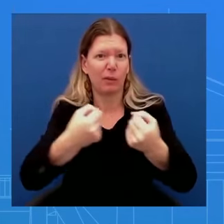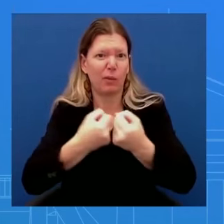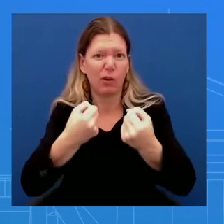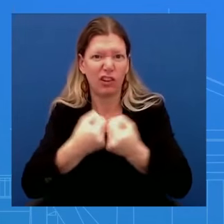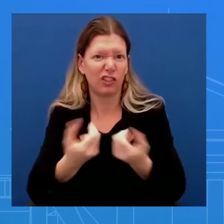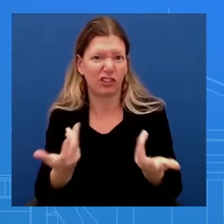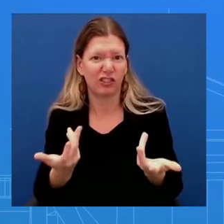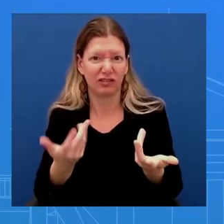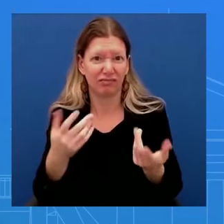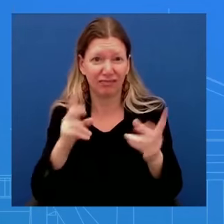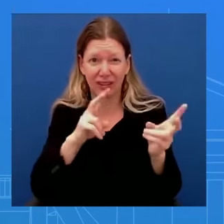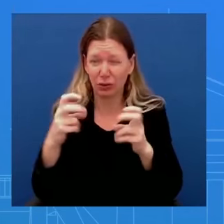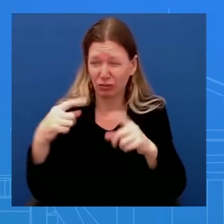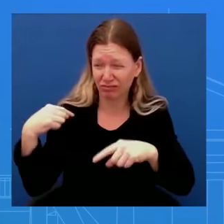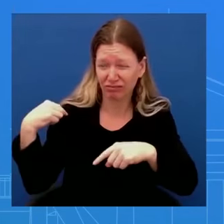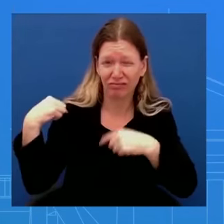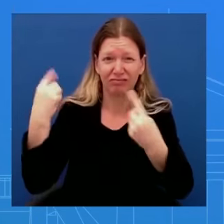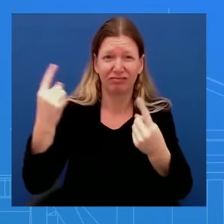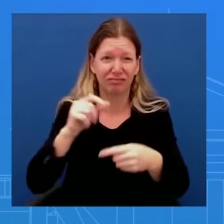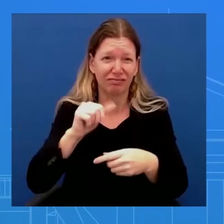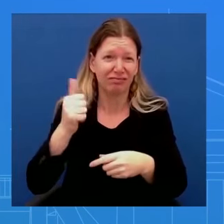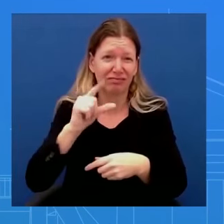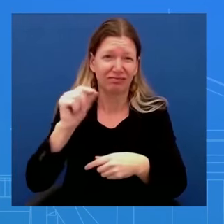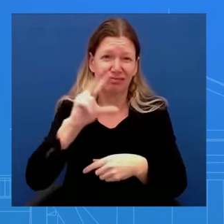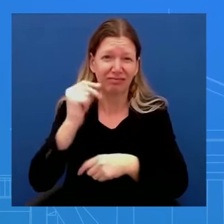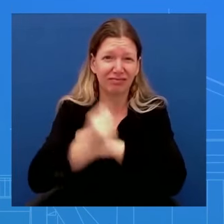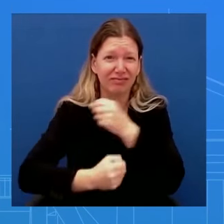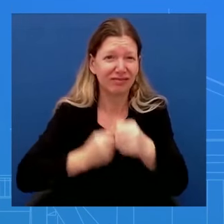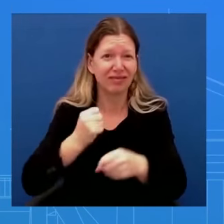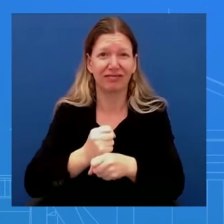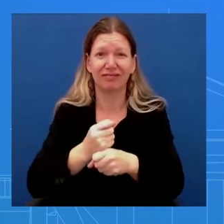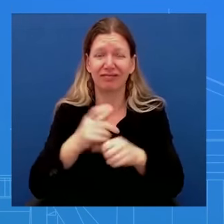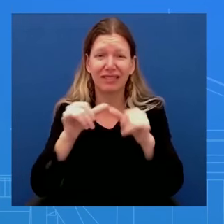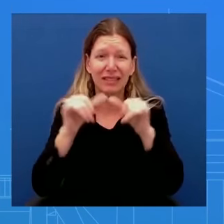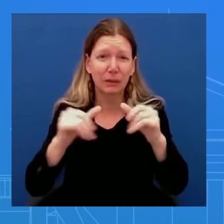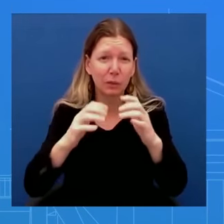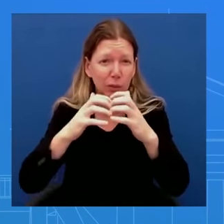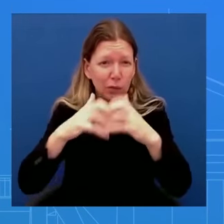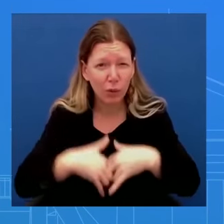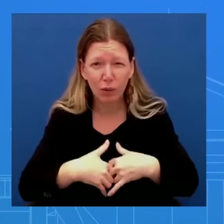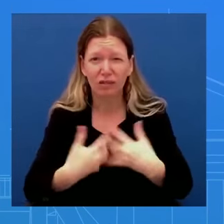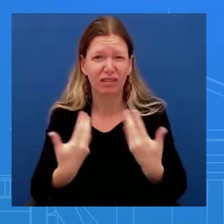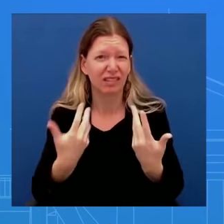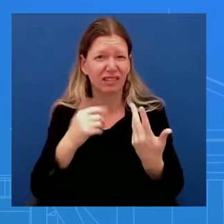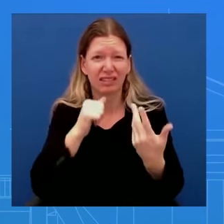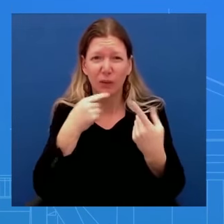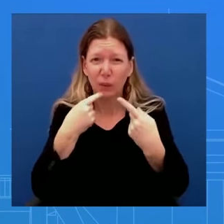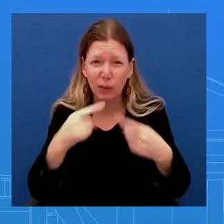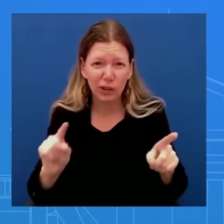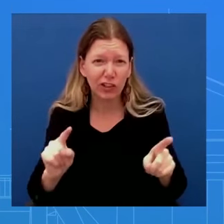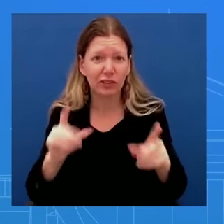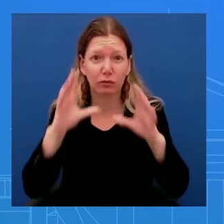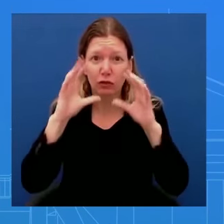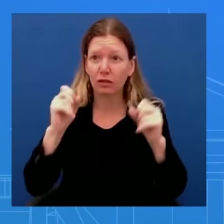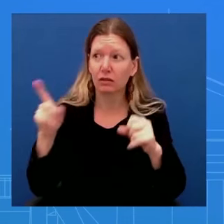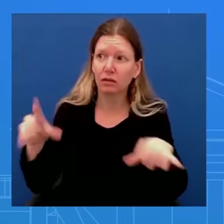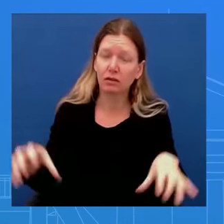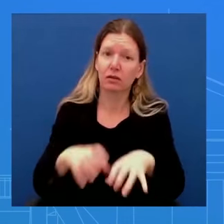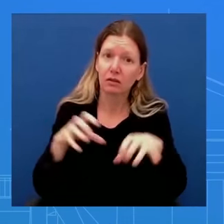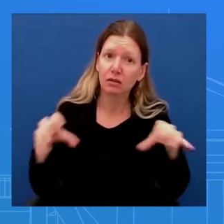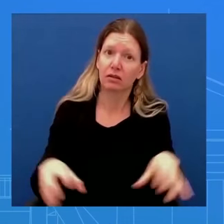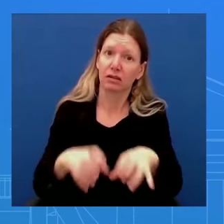broken for decades. And the president is the one who has taken action to deal with this, while House Republicans do not. They get in the